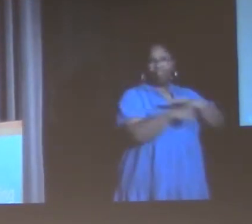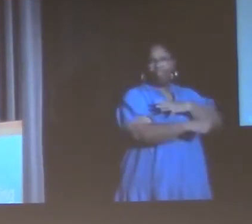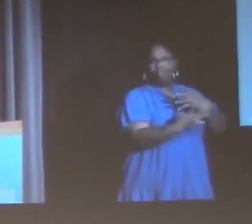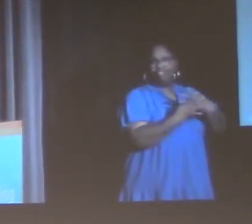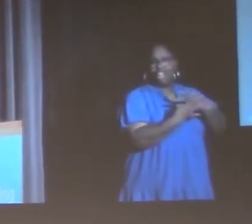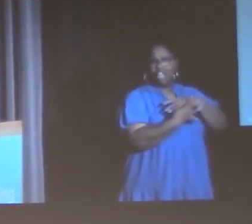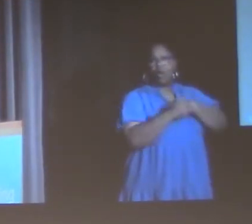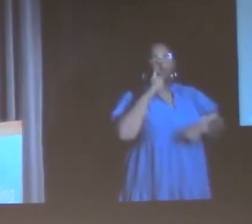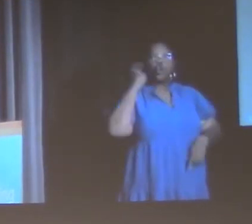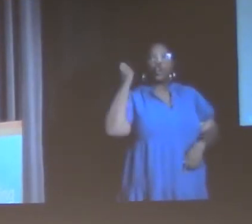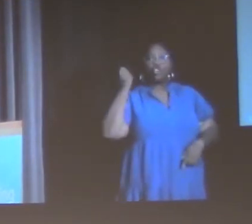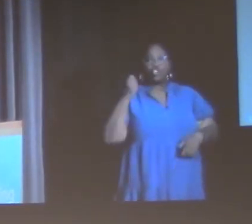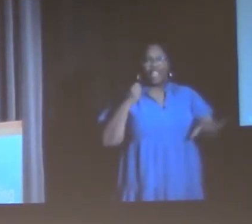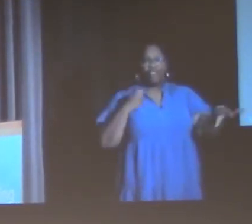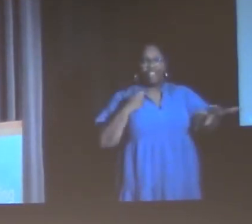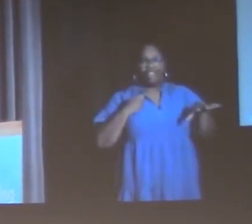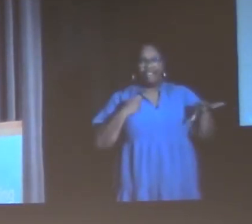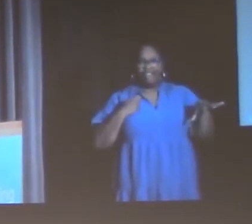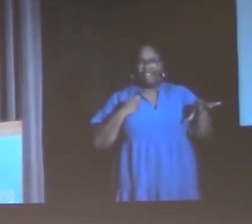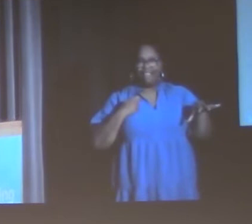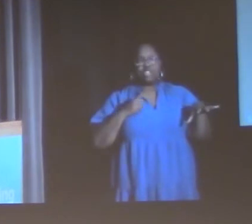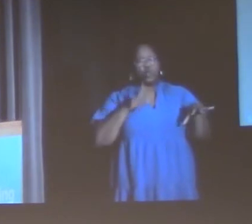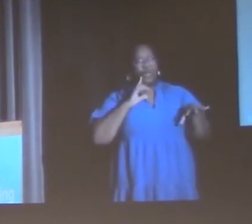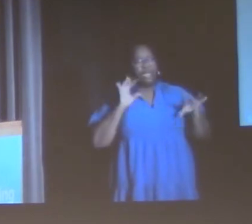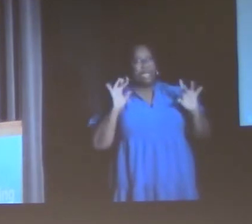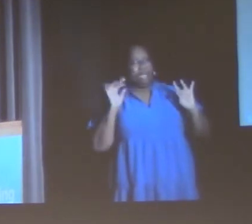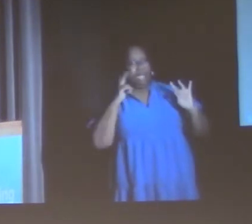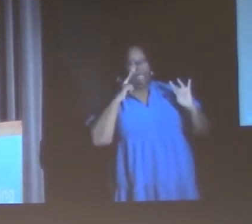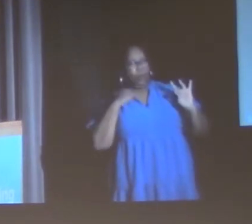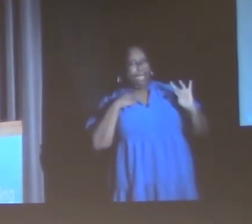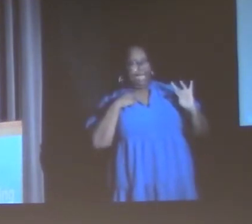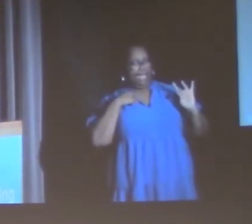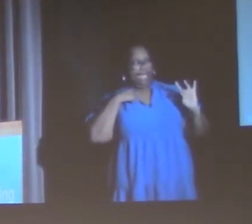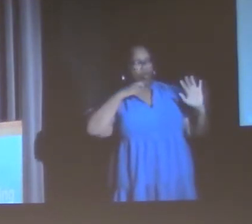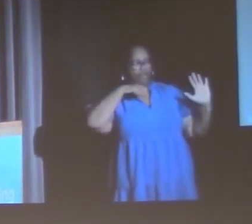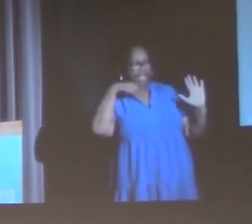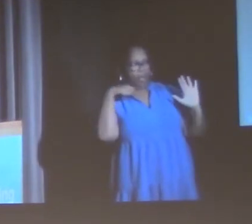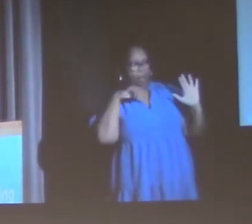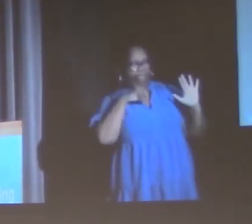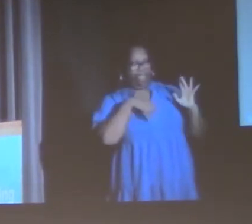And it was very tricky for me also to even film the jail because